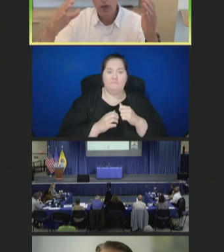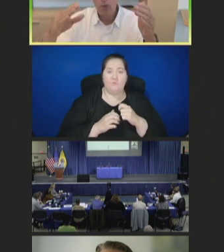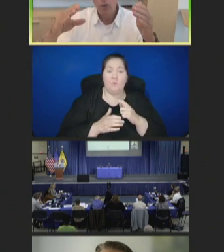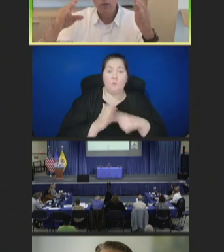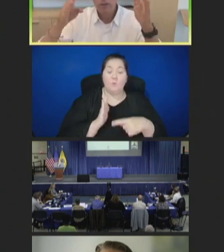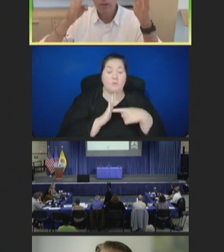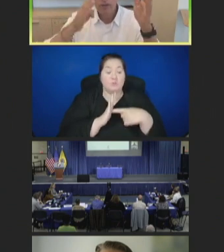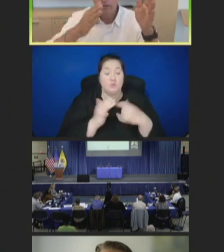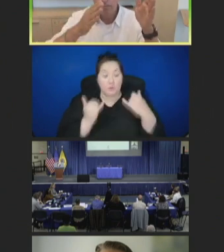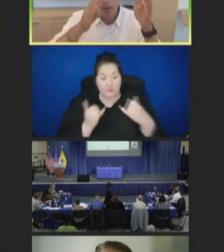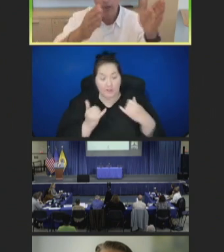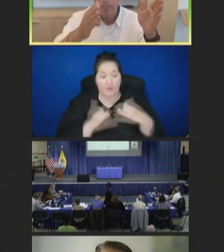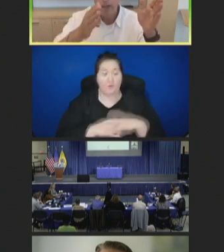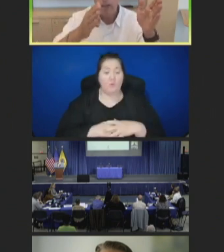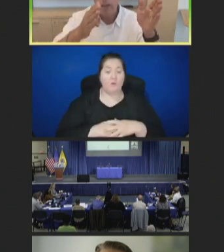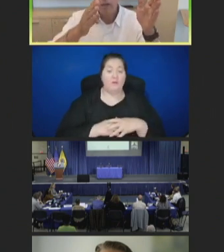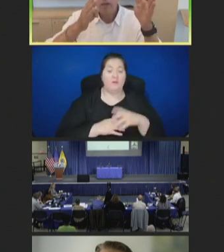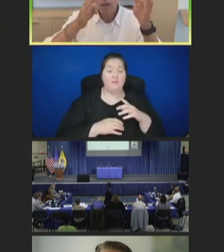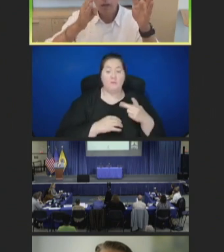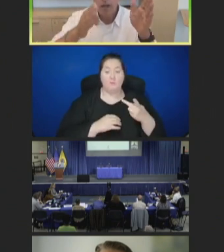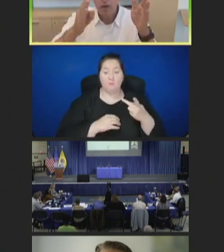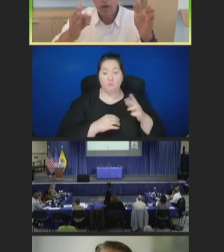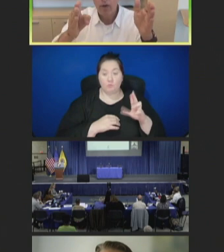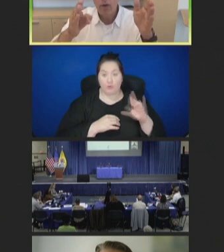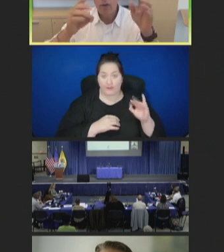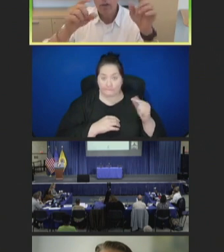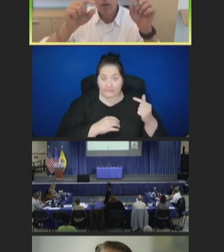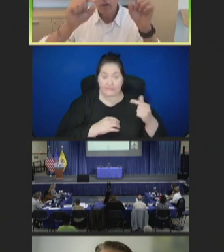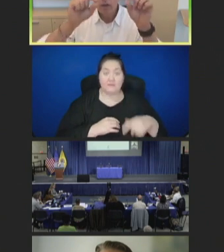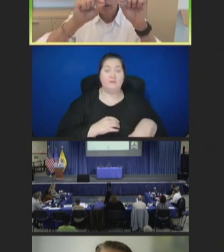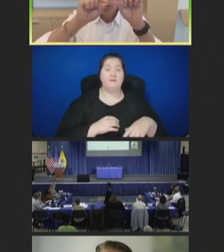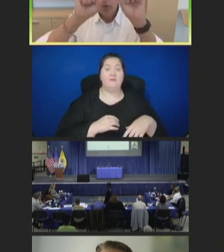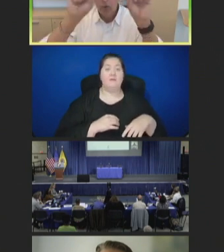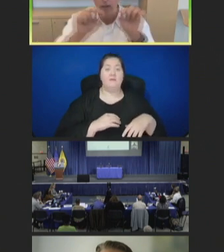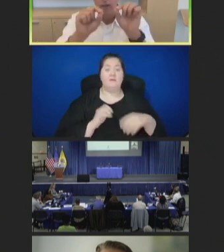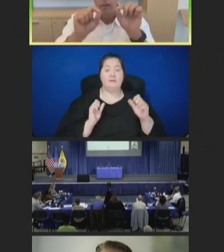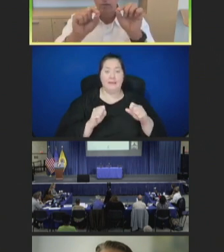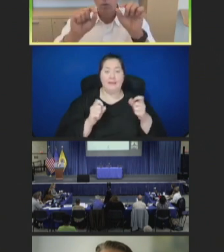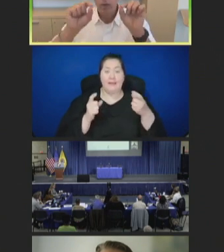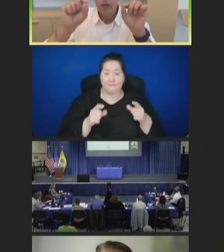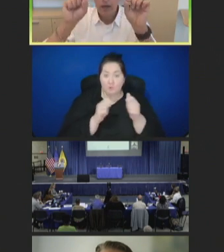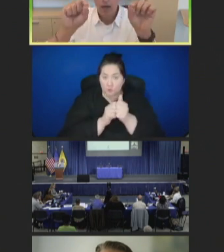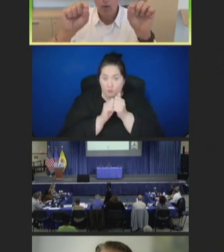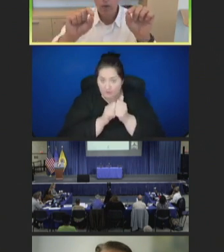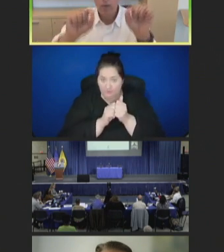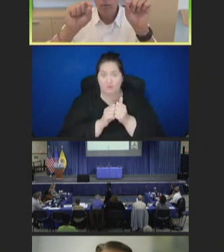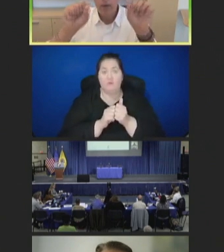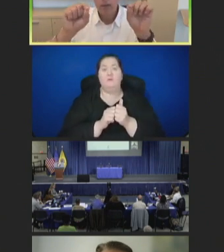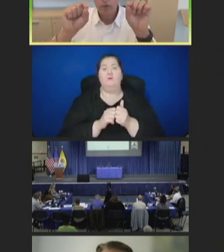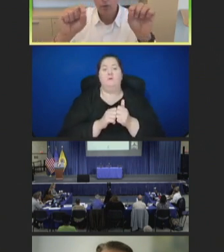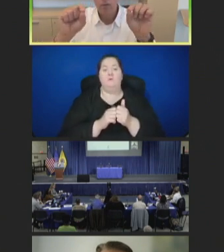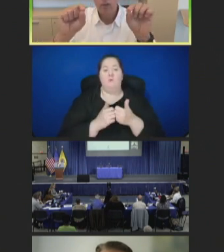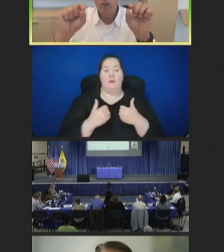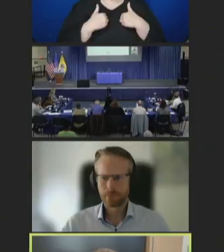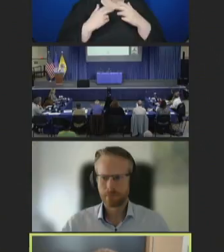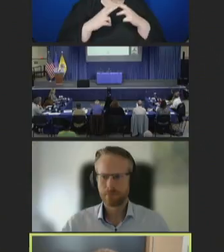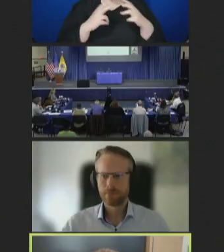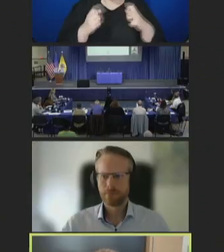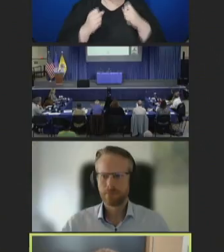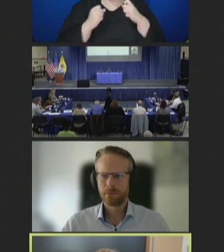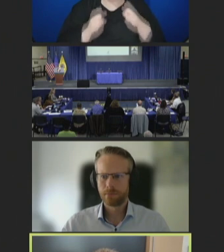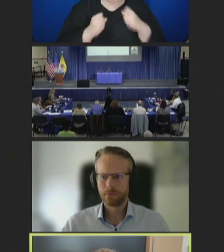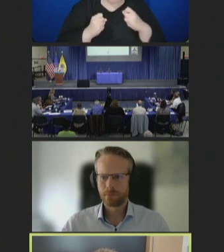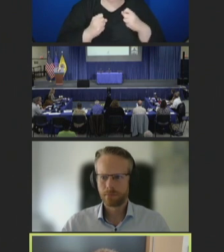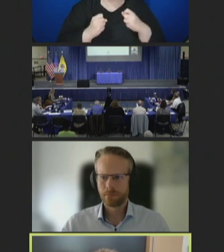show now is that this priming can occur together. So we have very strong evidence, at least in